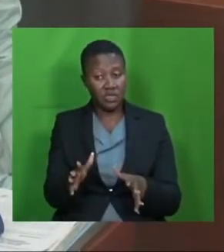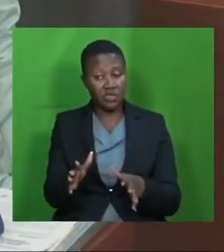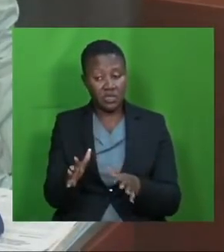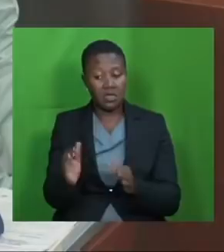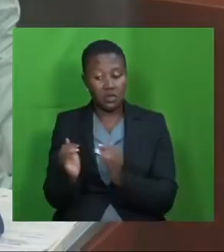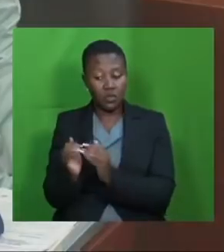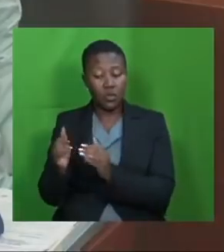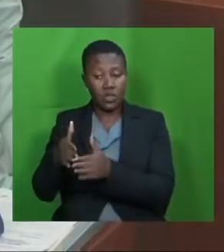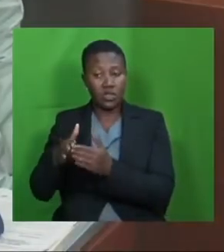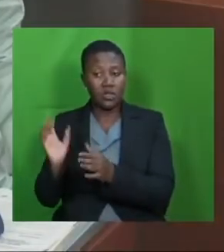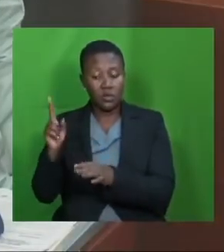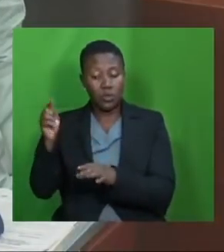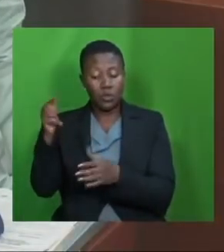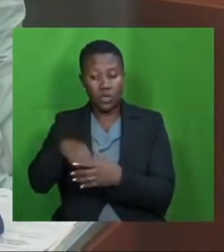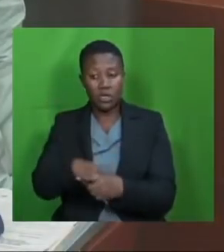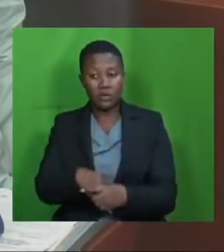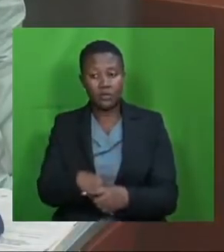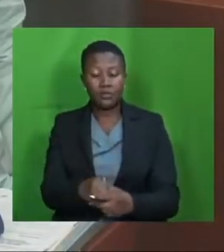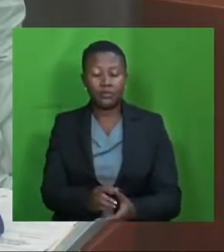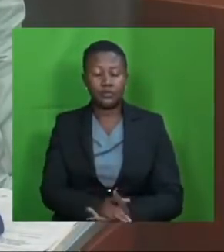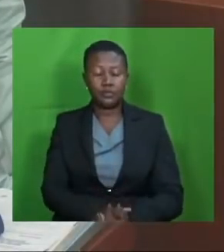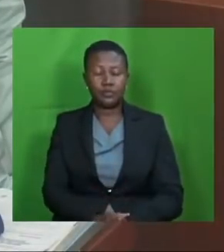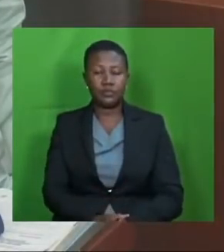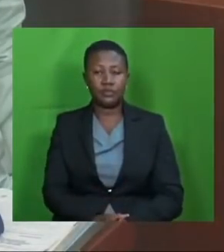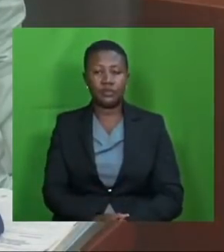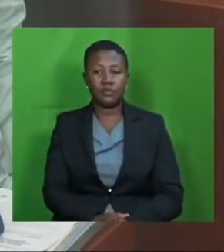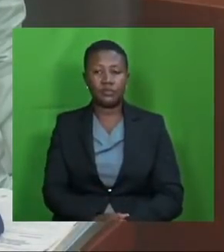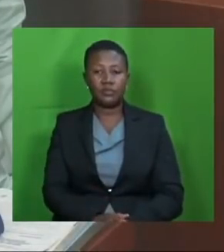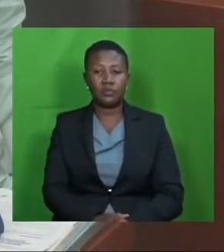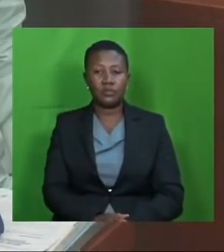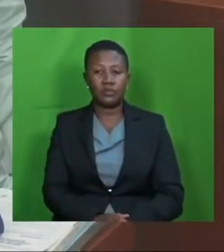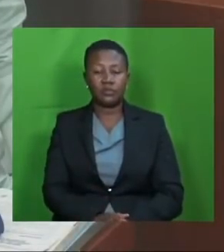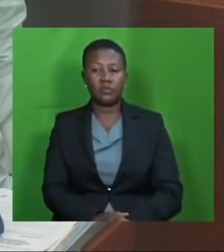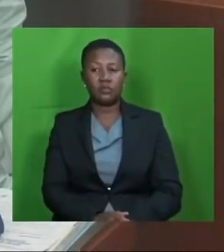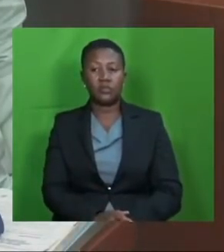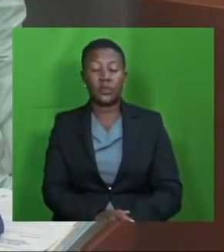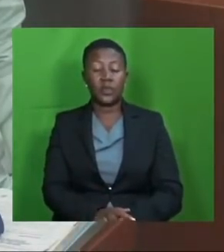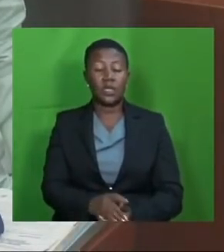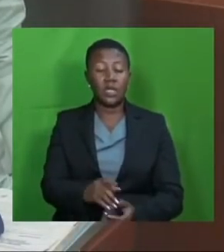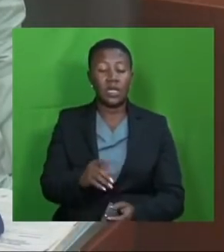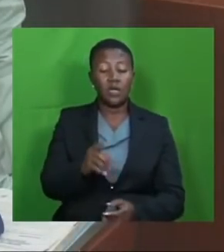So just very... Actually, he gave me notice that he was coming,